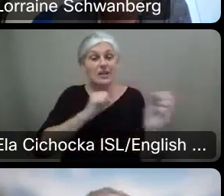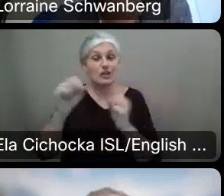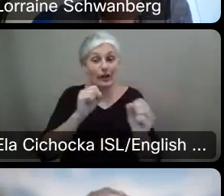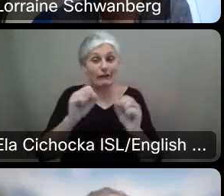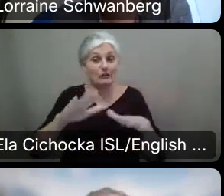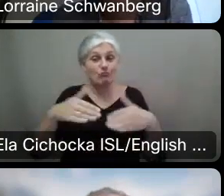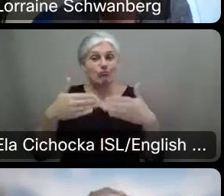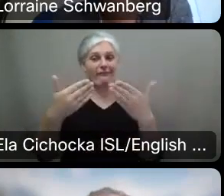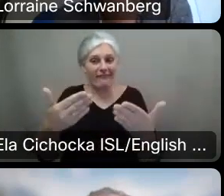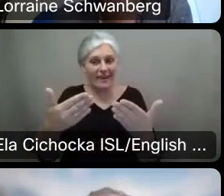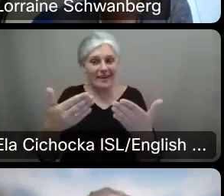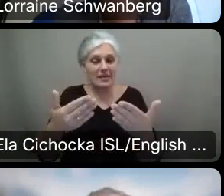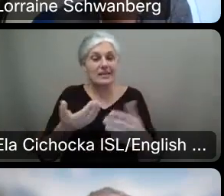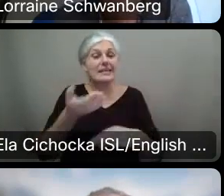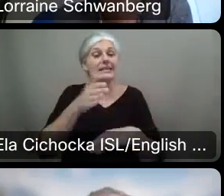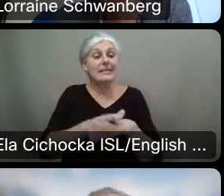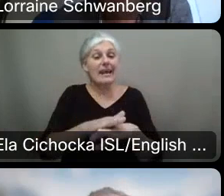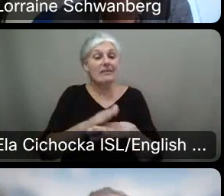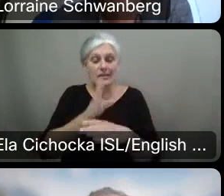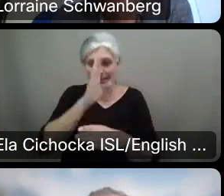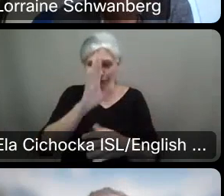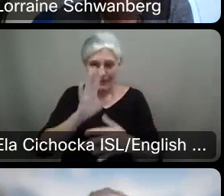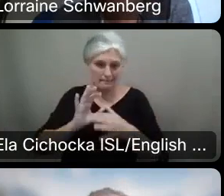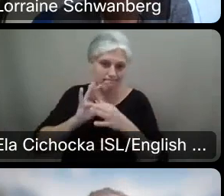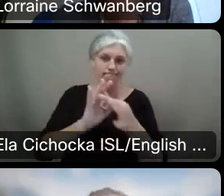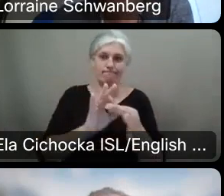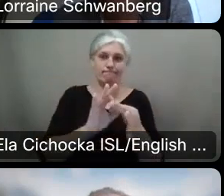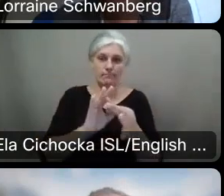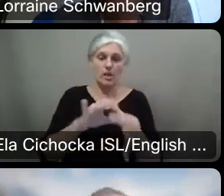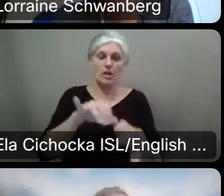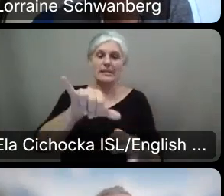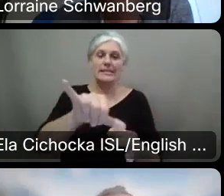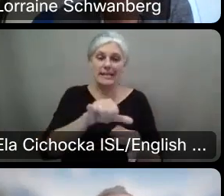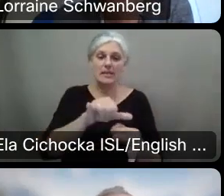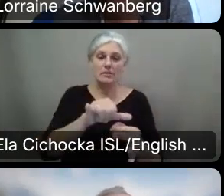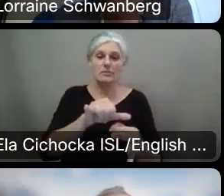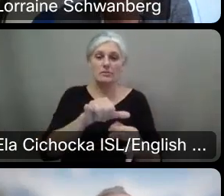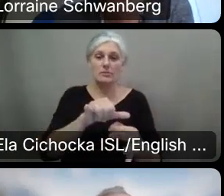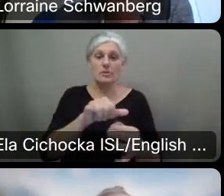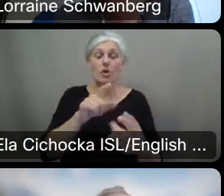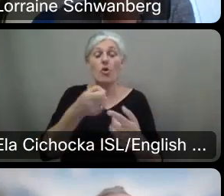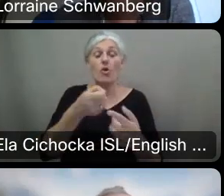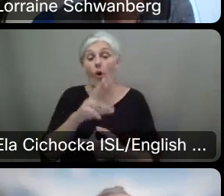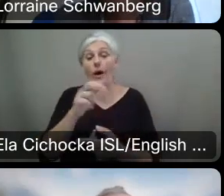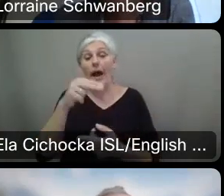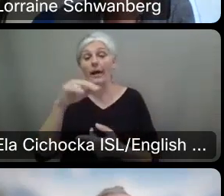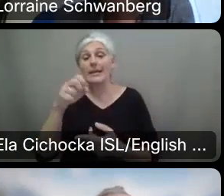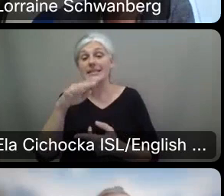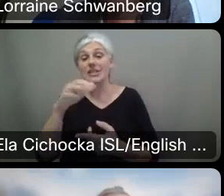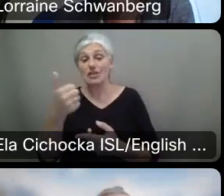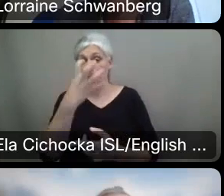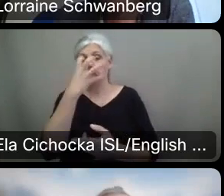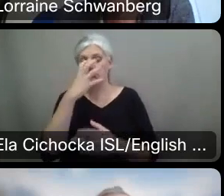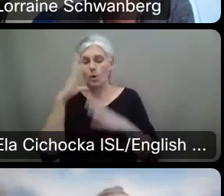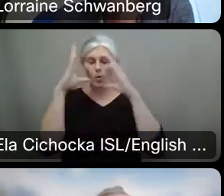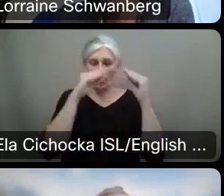service where the death is directly related to a surgical operation or anesthesia, so including